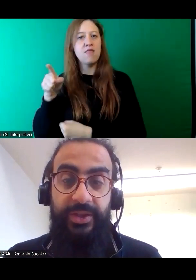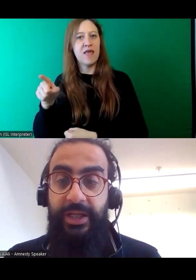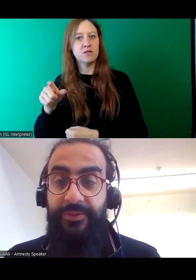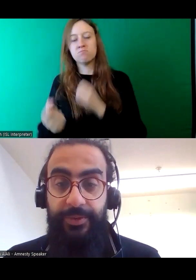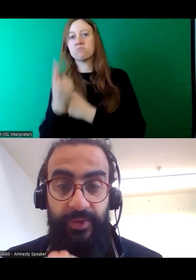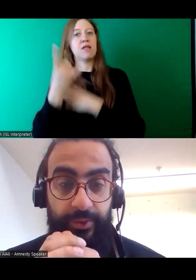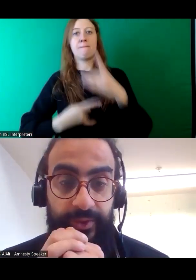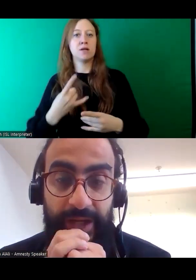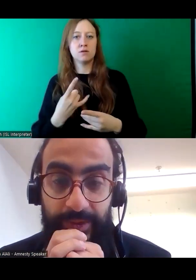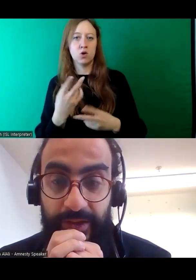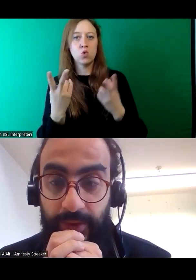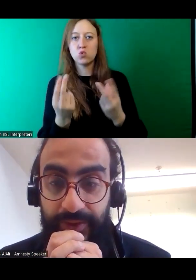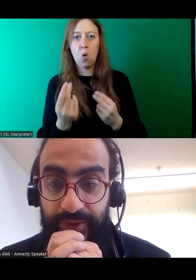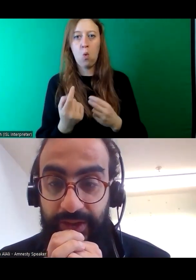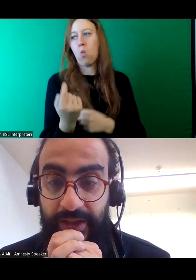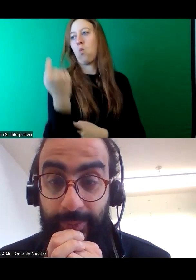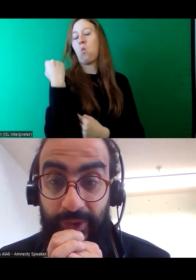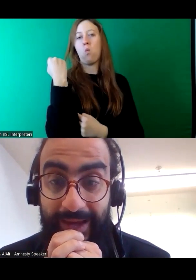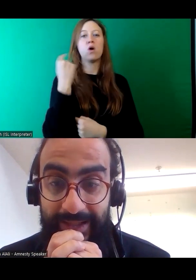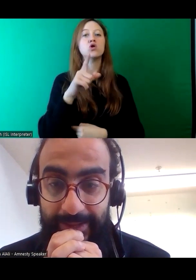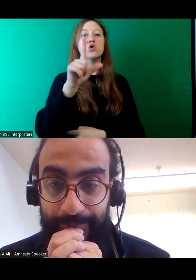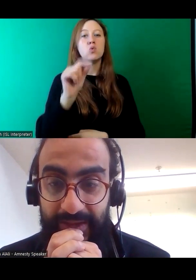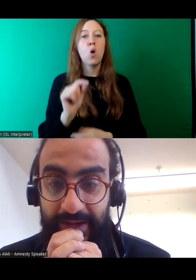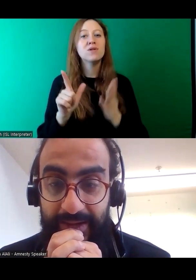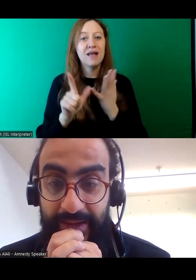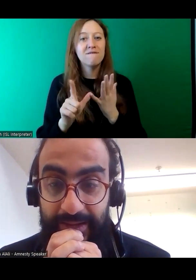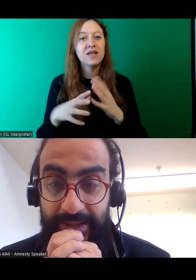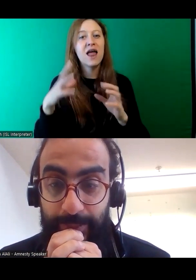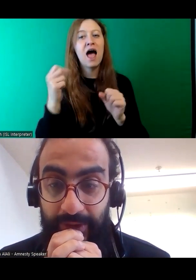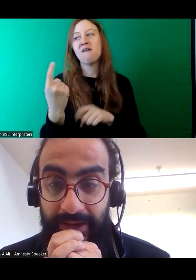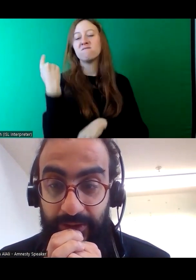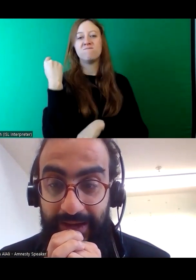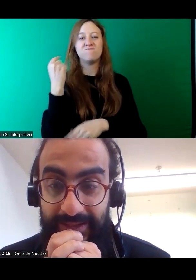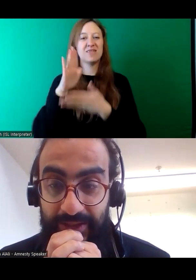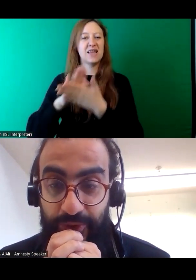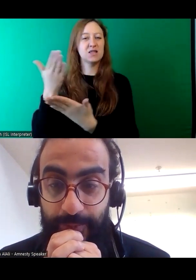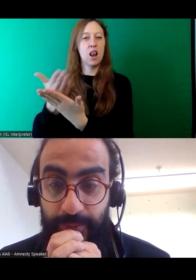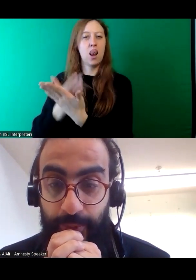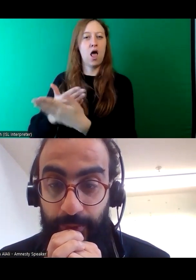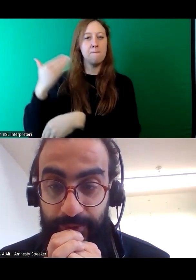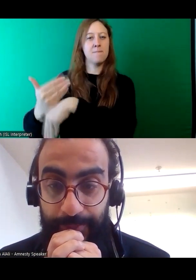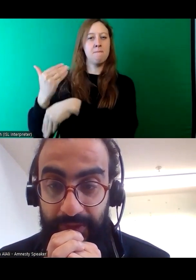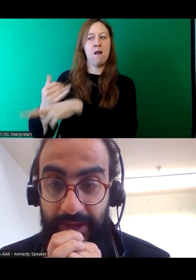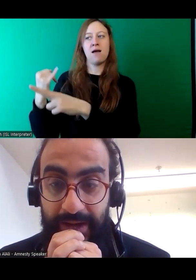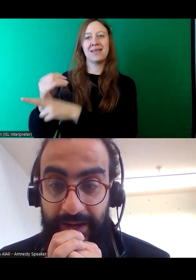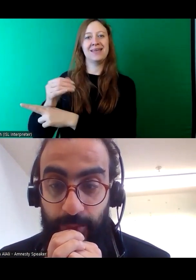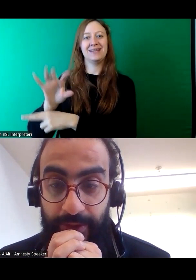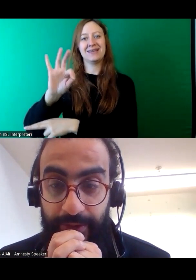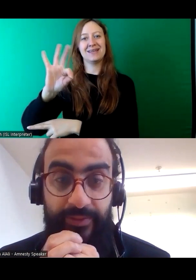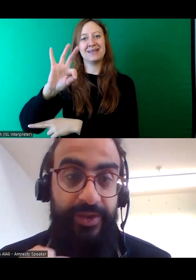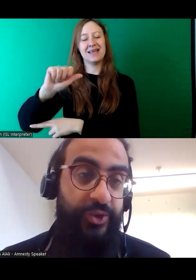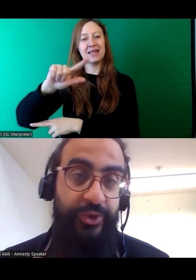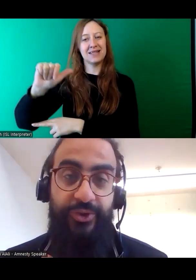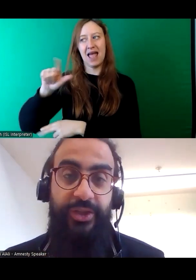in 2007, for example, there was the blockade, the illegal blockade on Gaza Strip imposed,